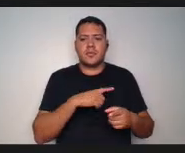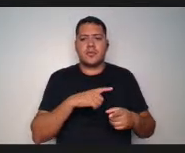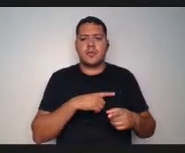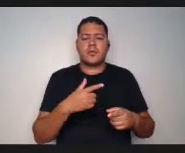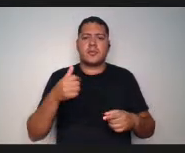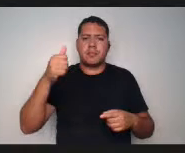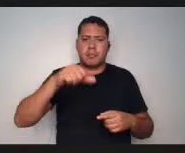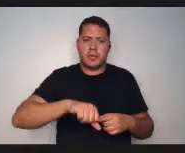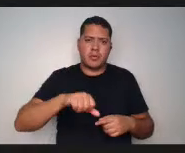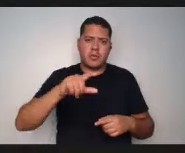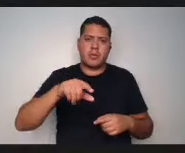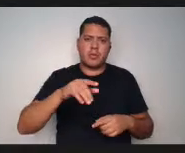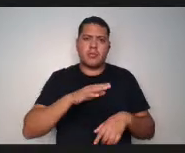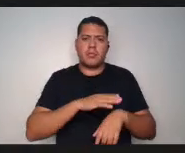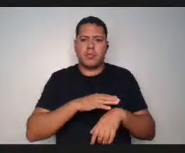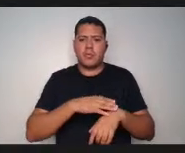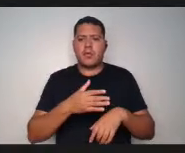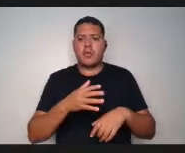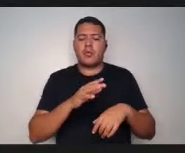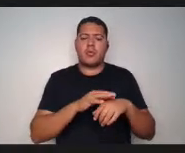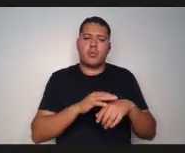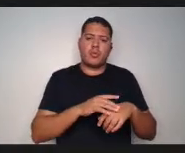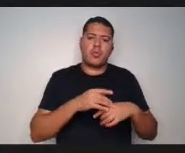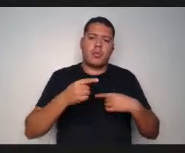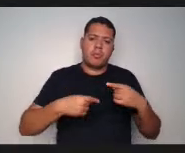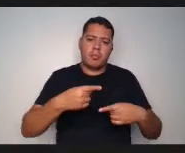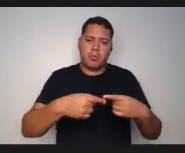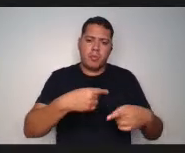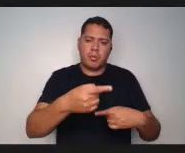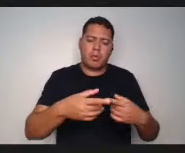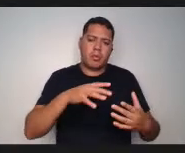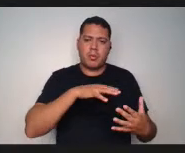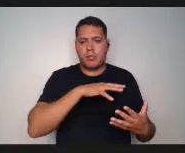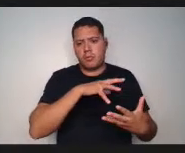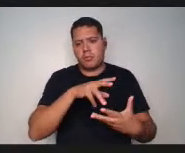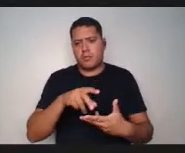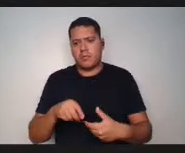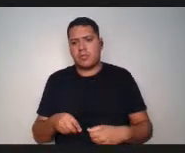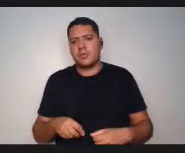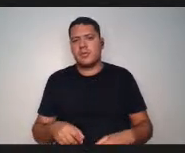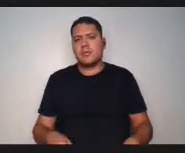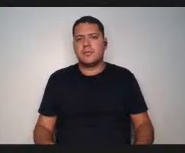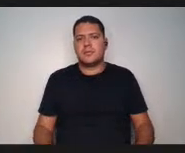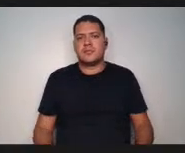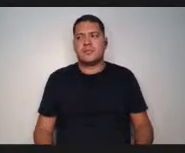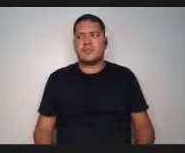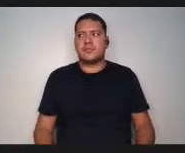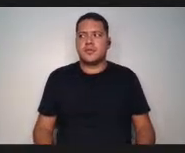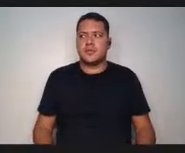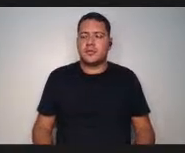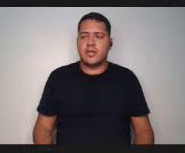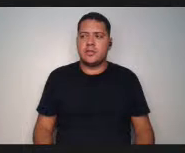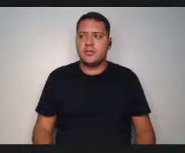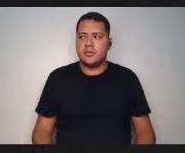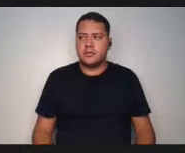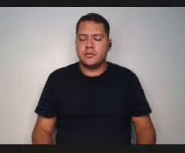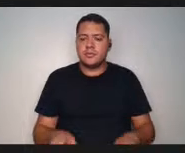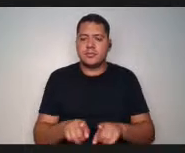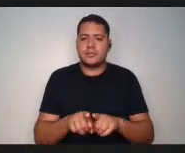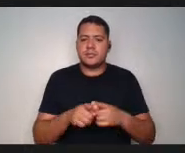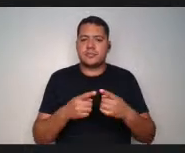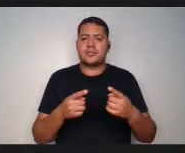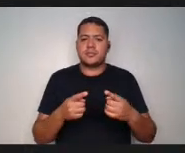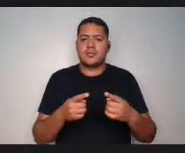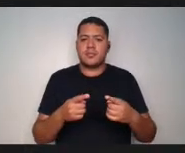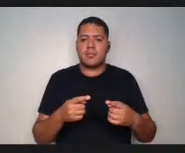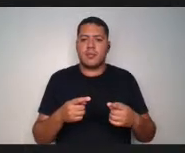societies. And we need multi-level approaches to reducing or preventing psychosocial hazards. National or international